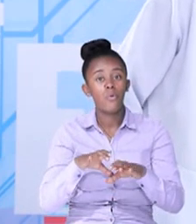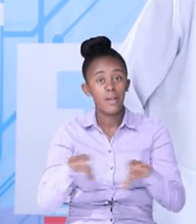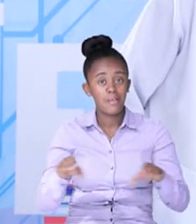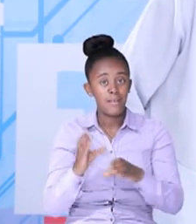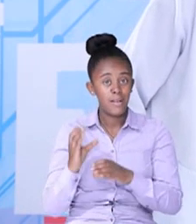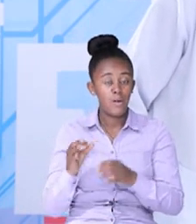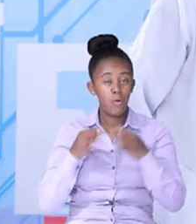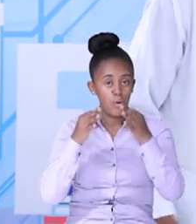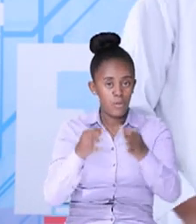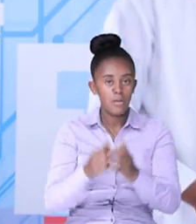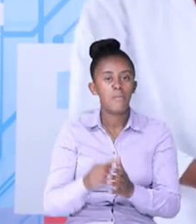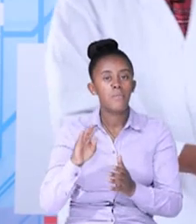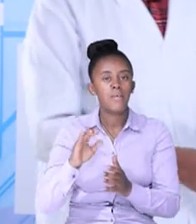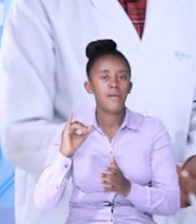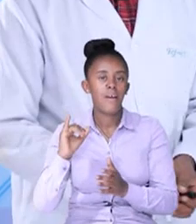can be given as BIL.